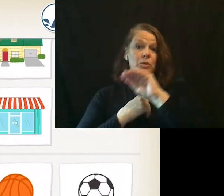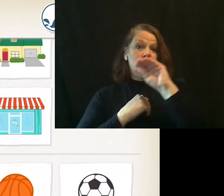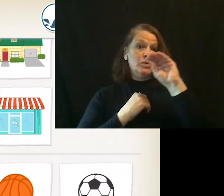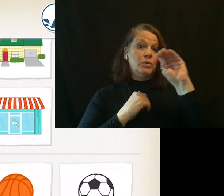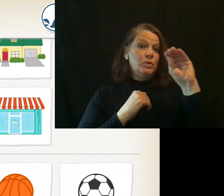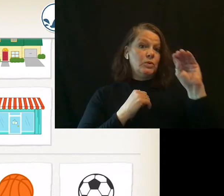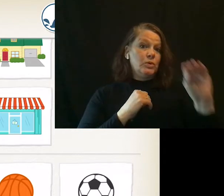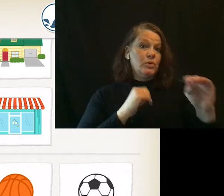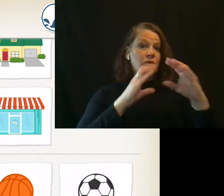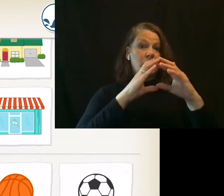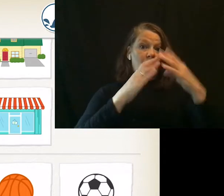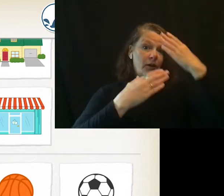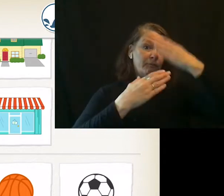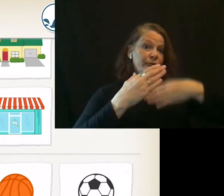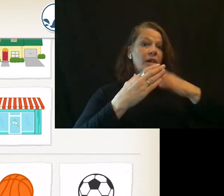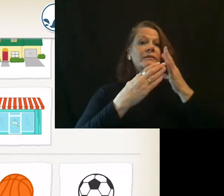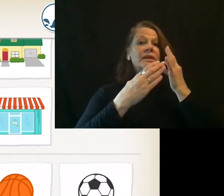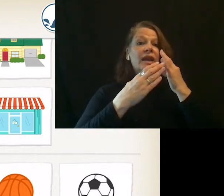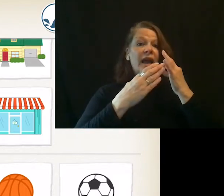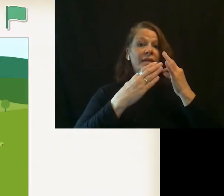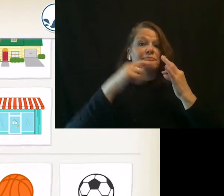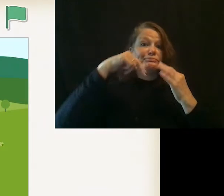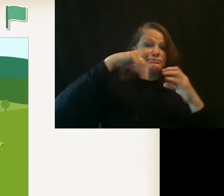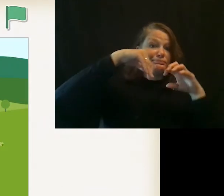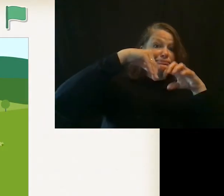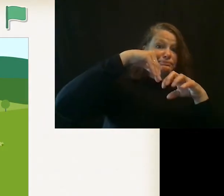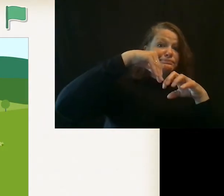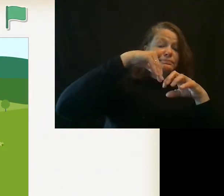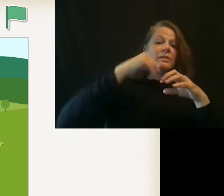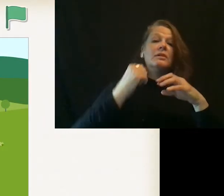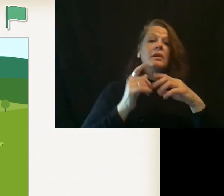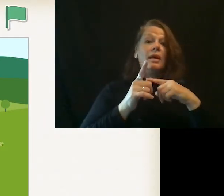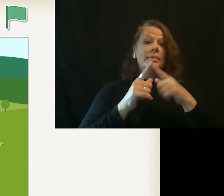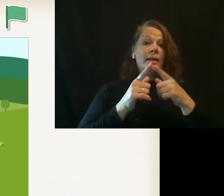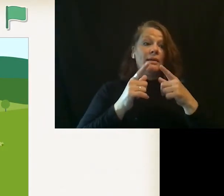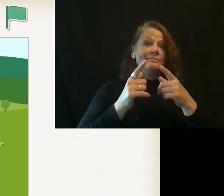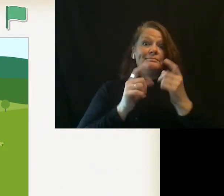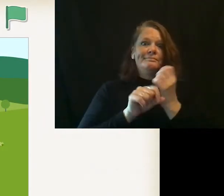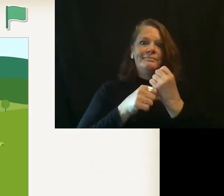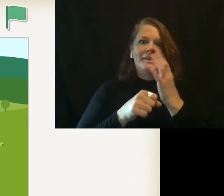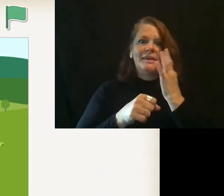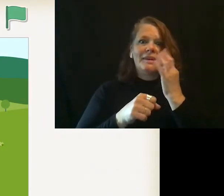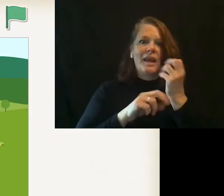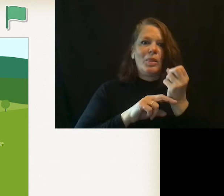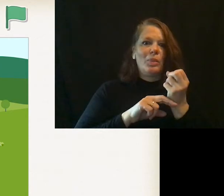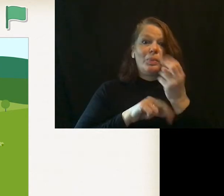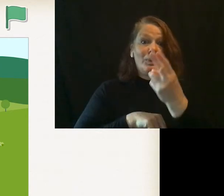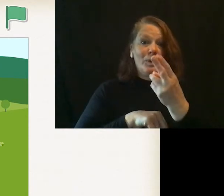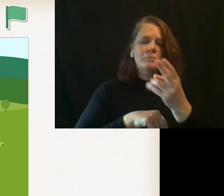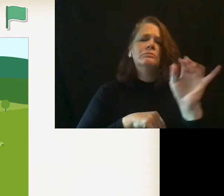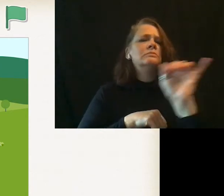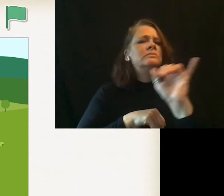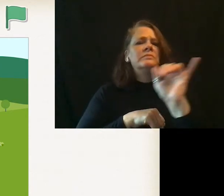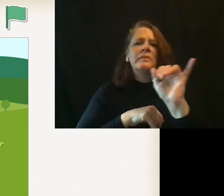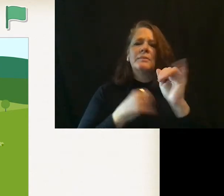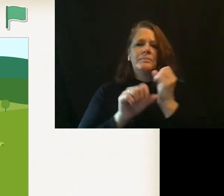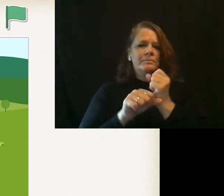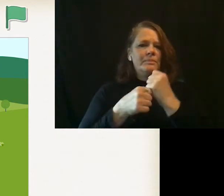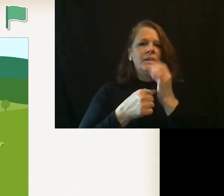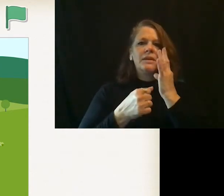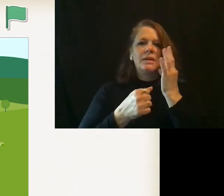So now we can drag that ball in front of the cat, and we'll have him throw it. So to have him throw it, it'll be a lot like having the cat